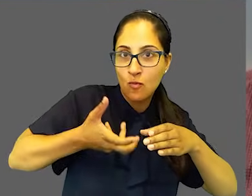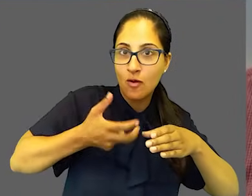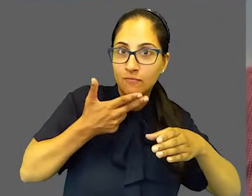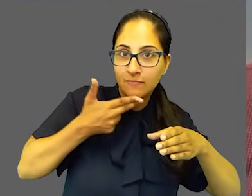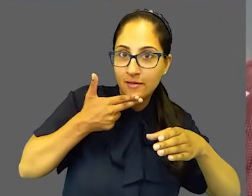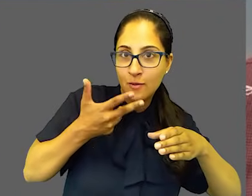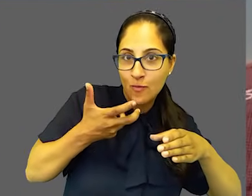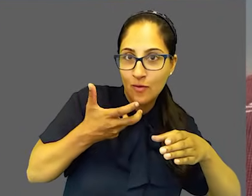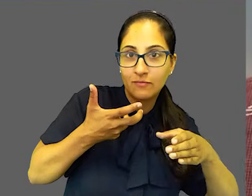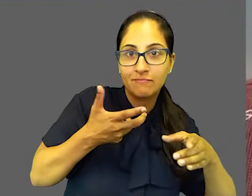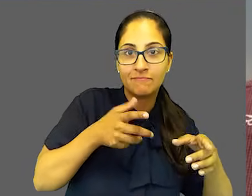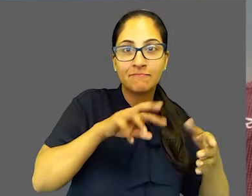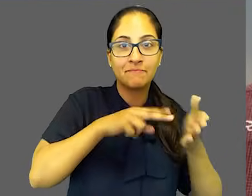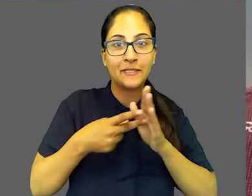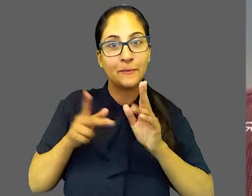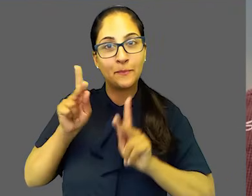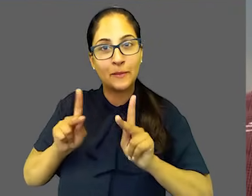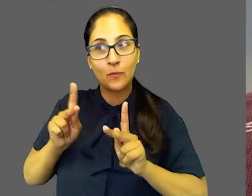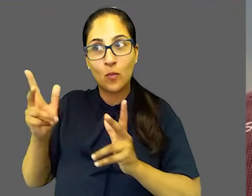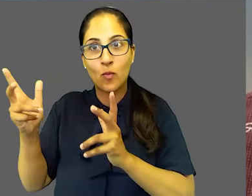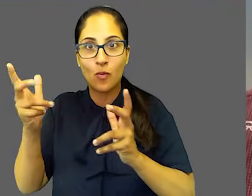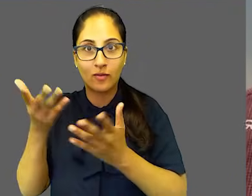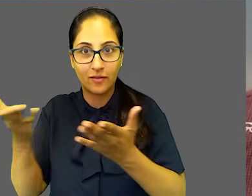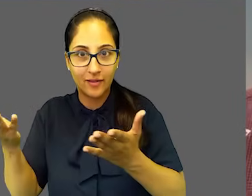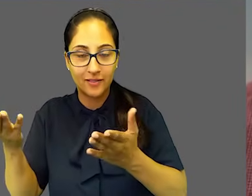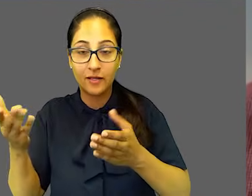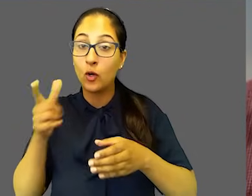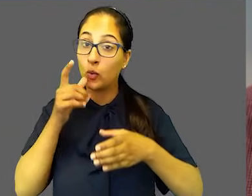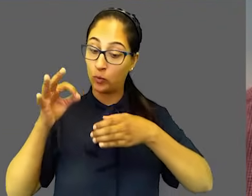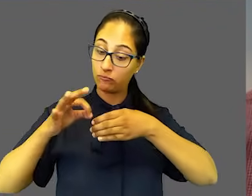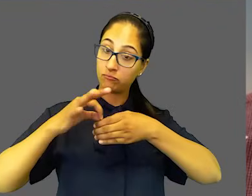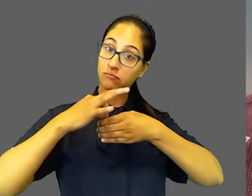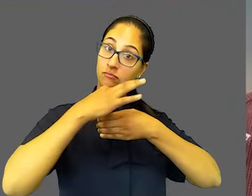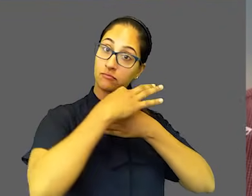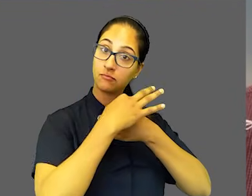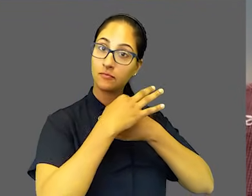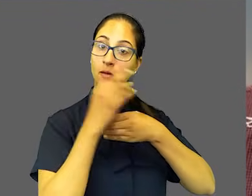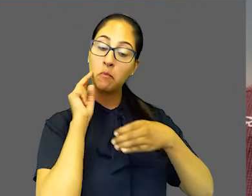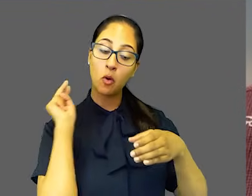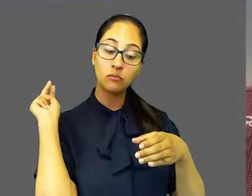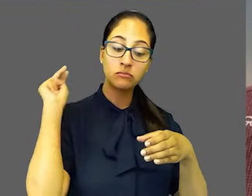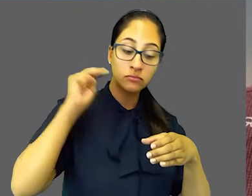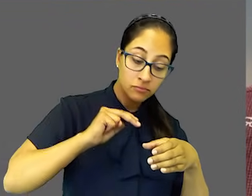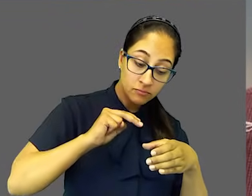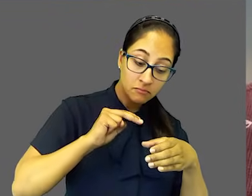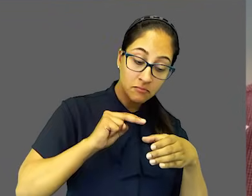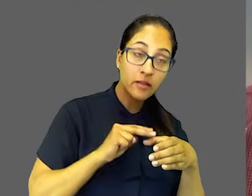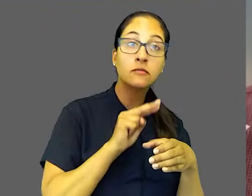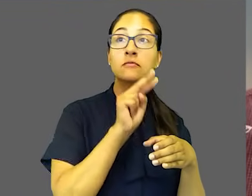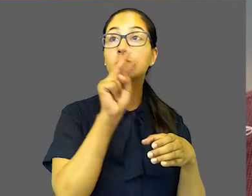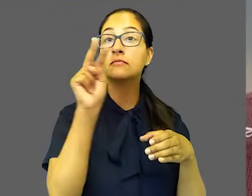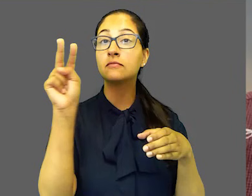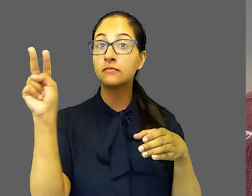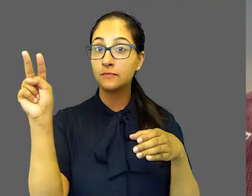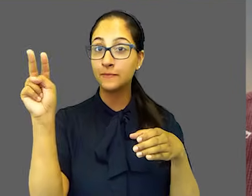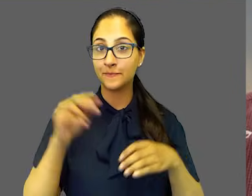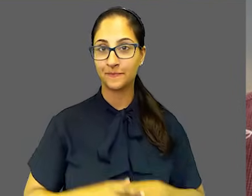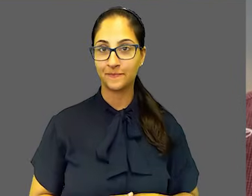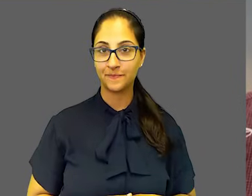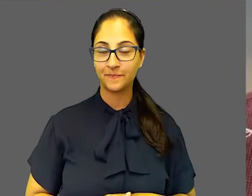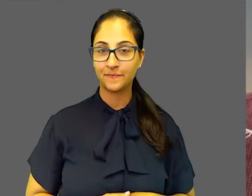world. But I take a different meaning from this story. I kind of relate it to our work. For me, the honey